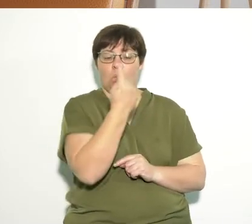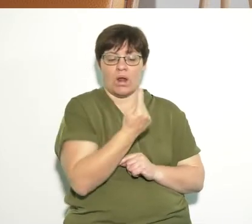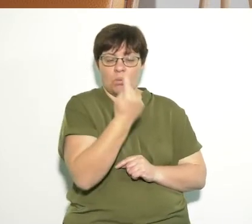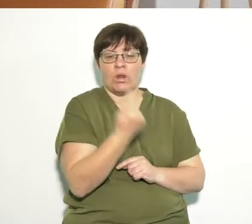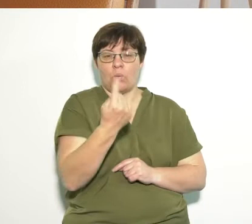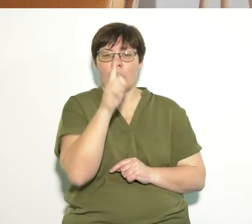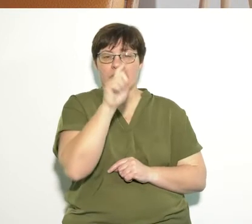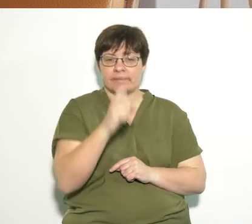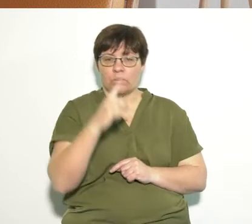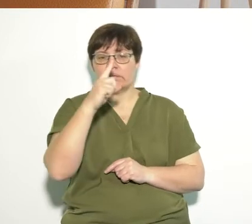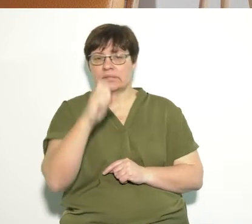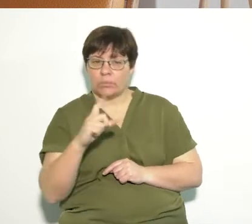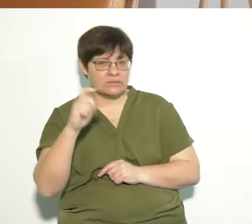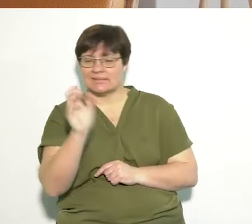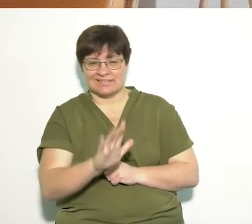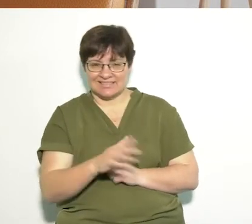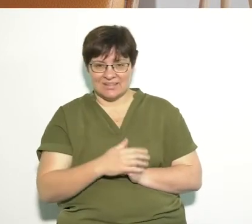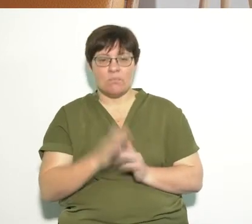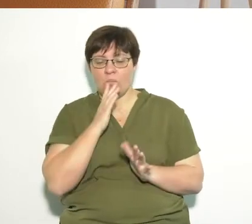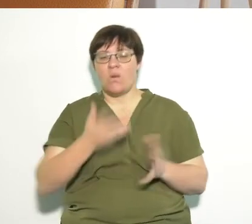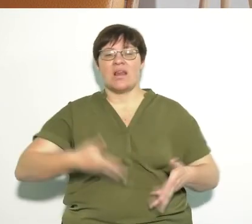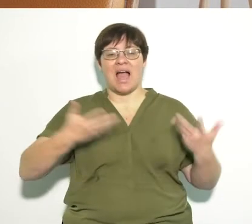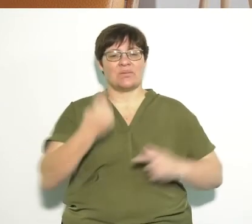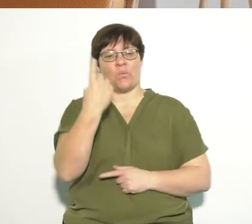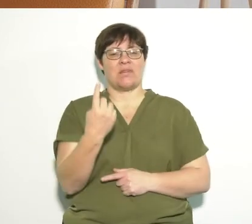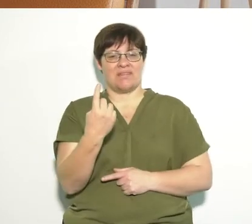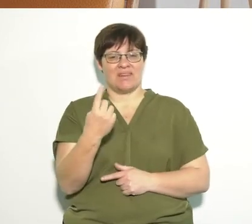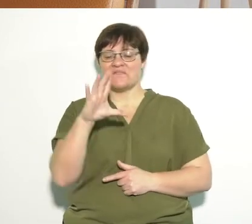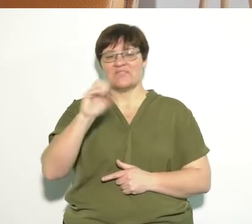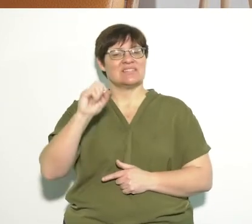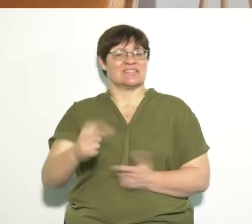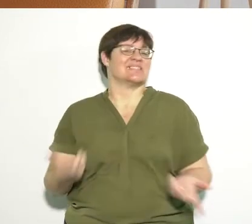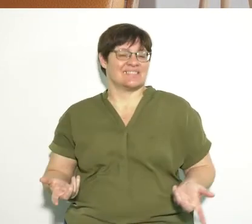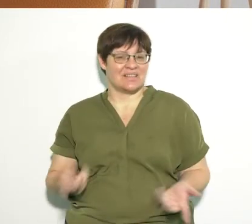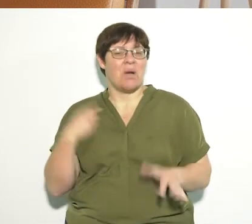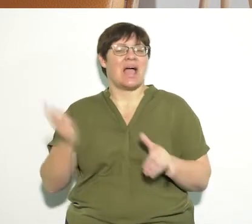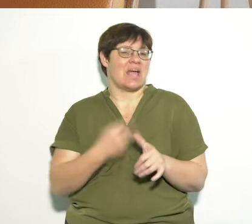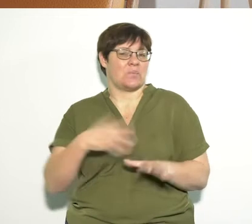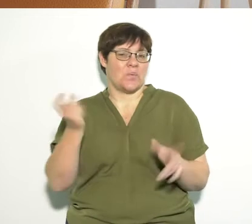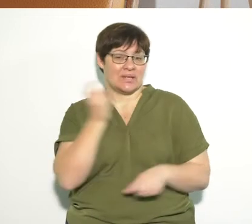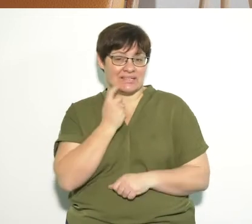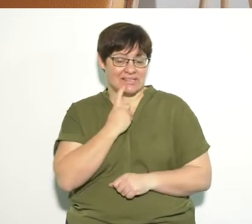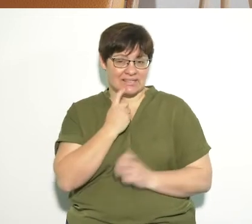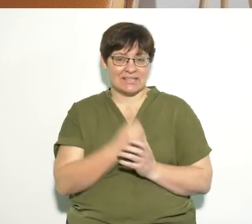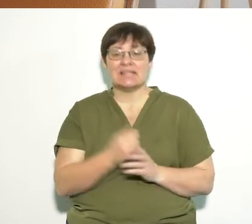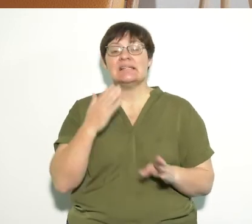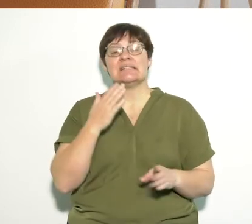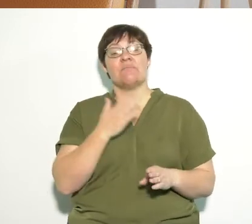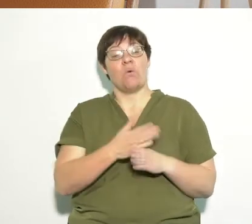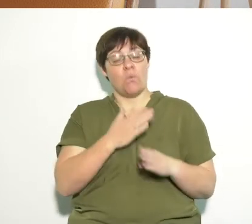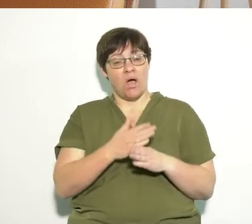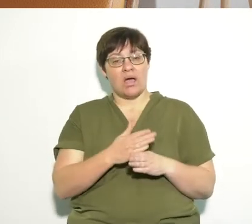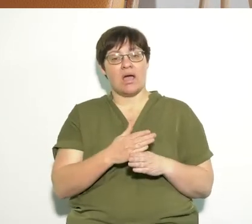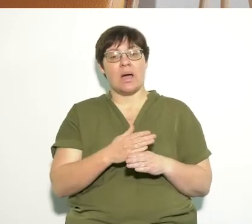singular 1-cent coins. It makes it lighter, but it makes it quicker to count. So in the same way, when working